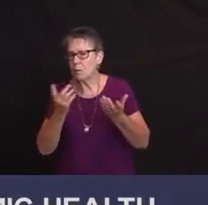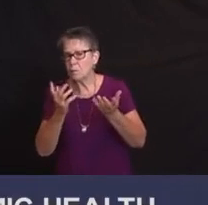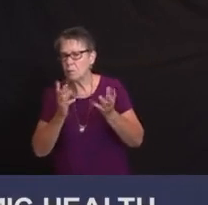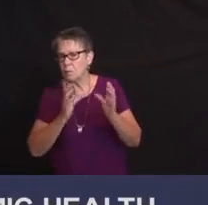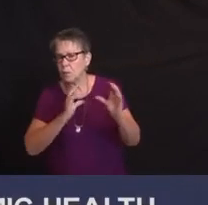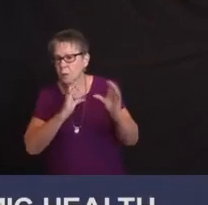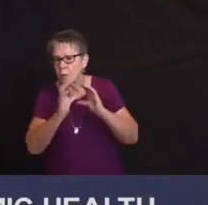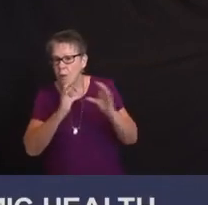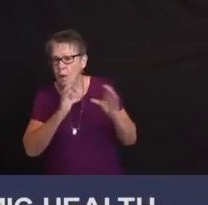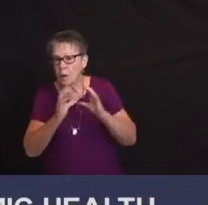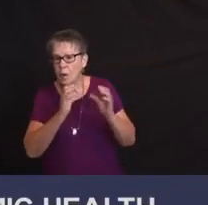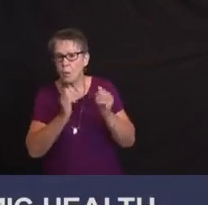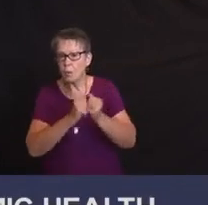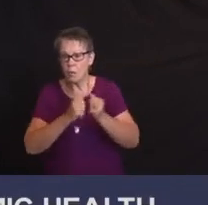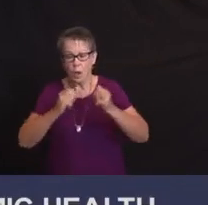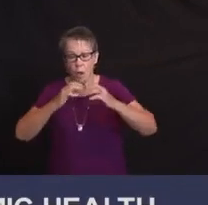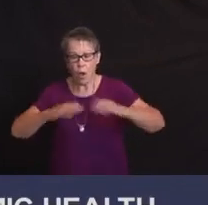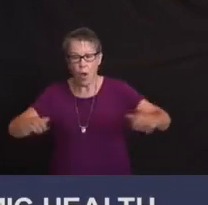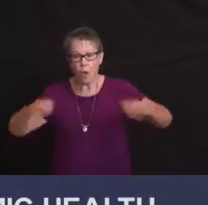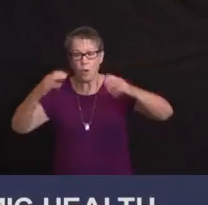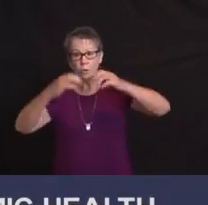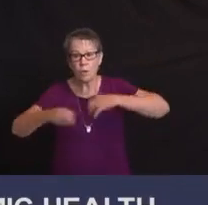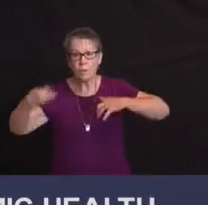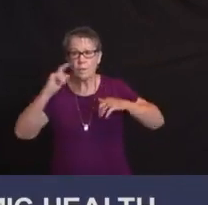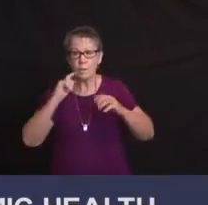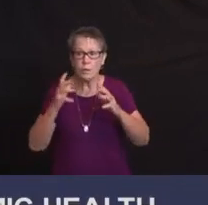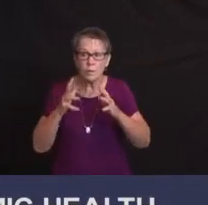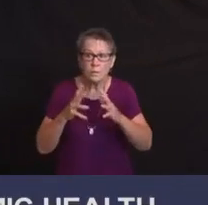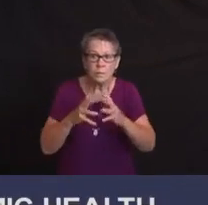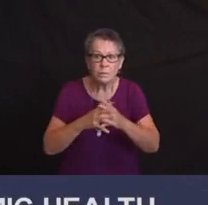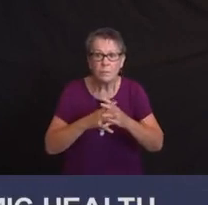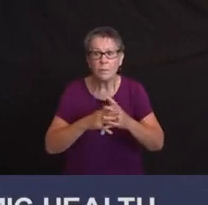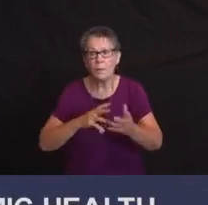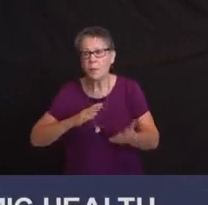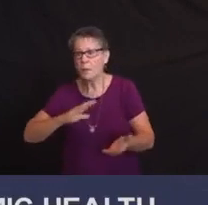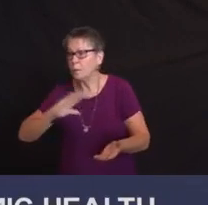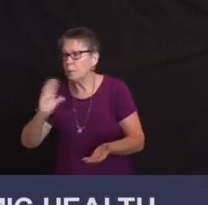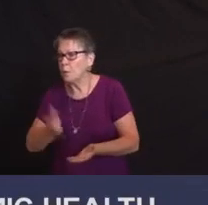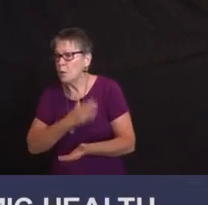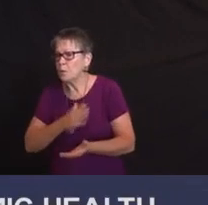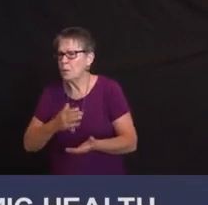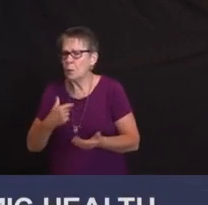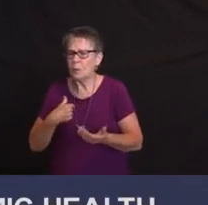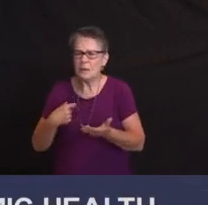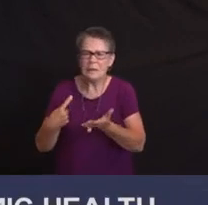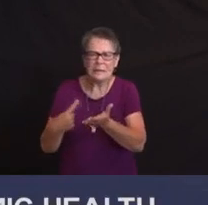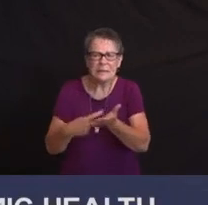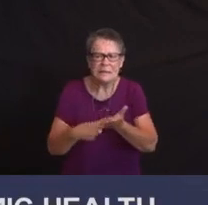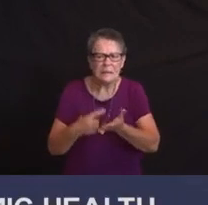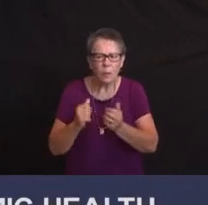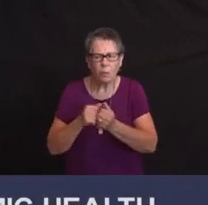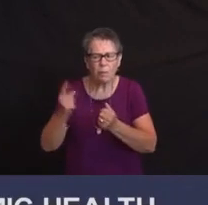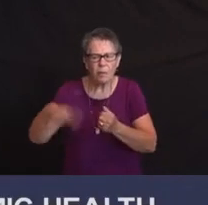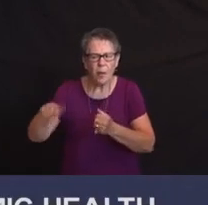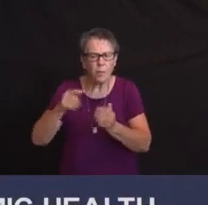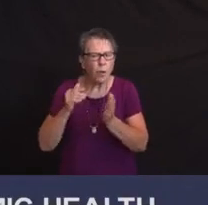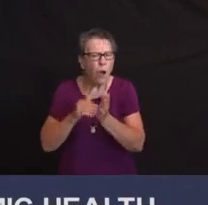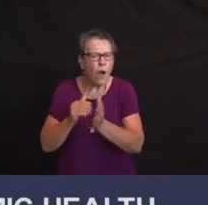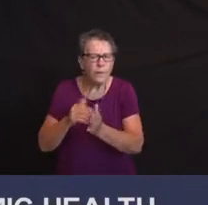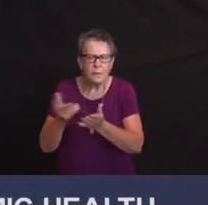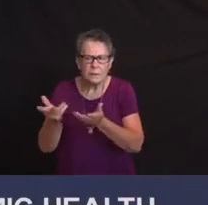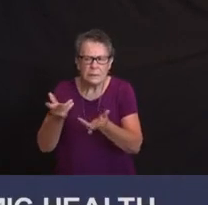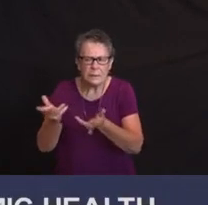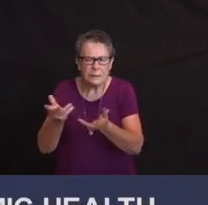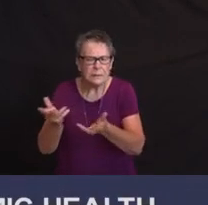Rock itself, these venues are folks that we're in regular communication with. I don't want to do Tina's job